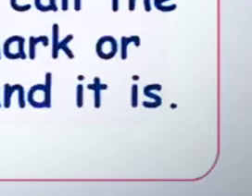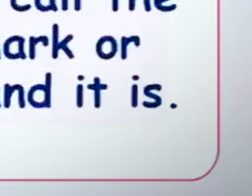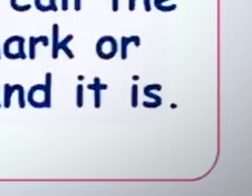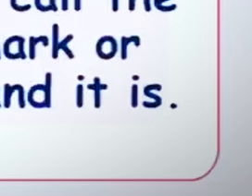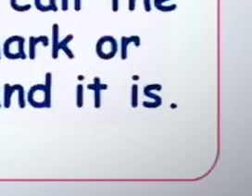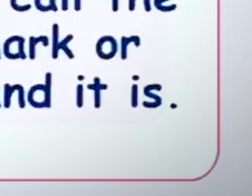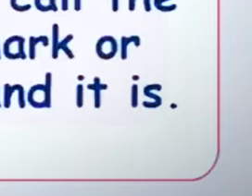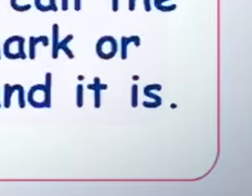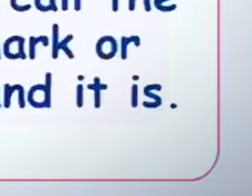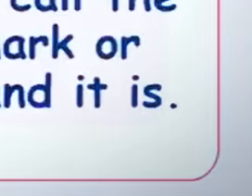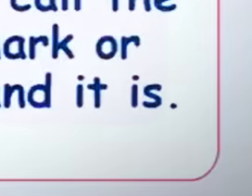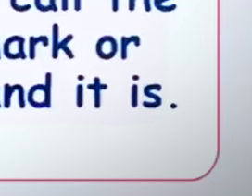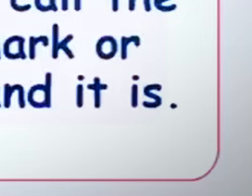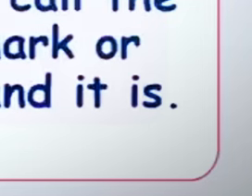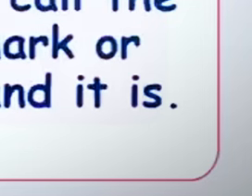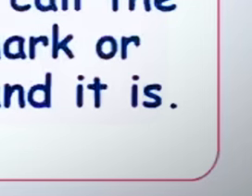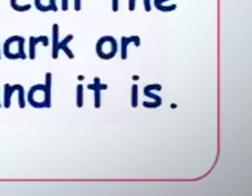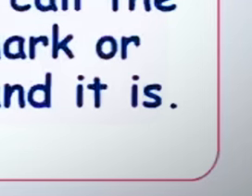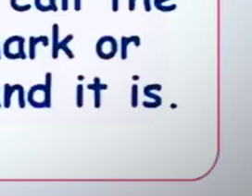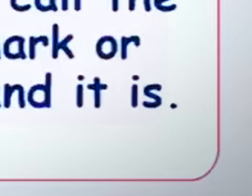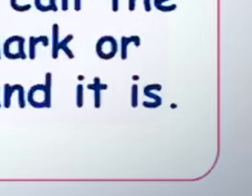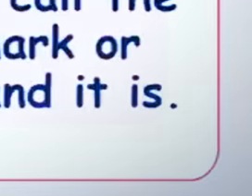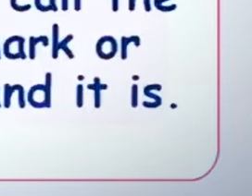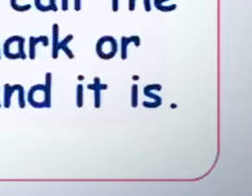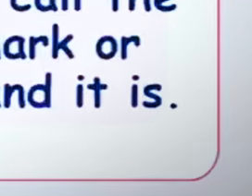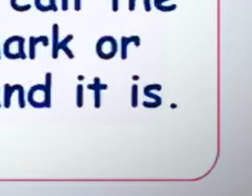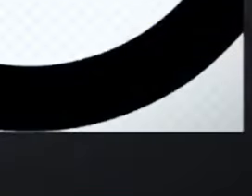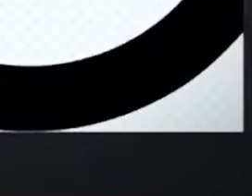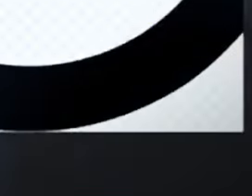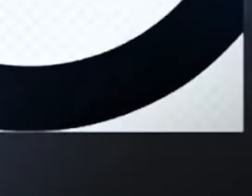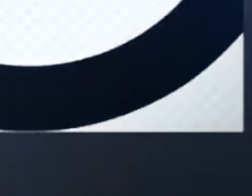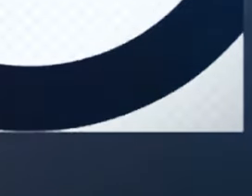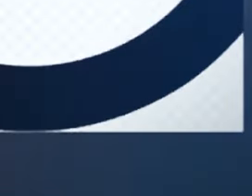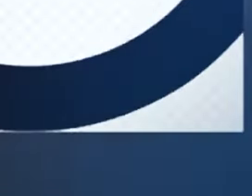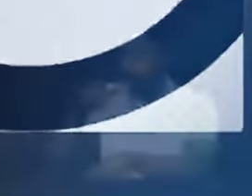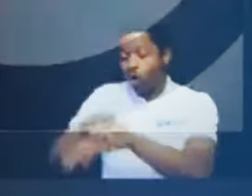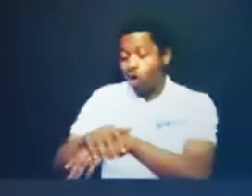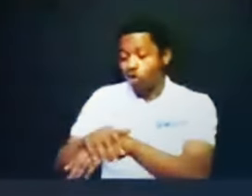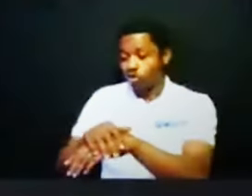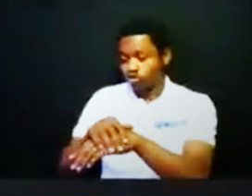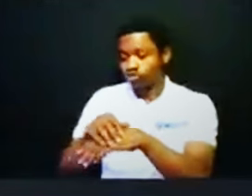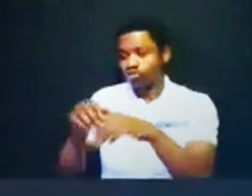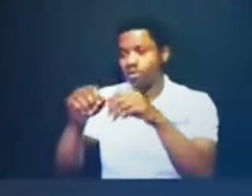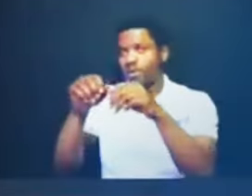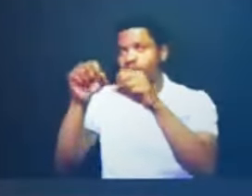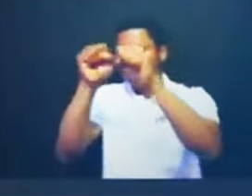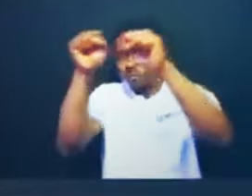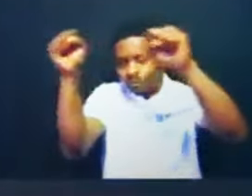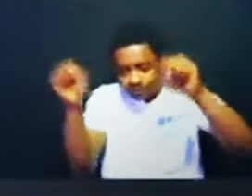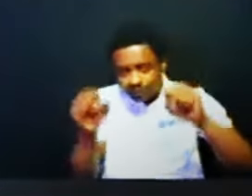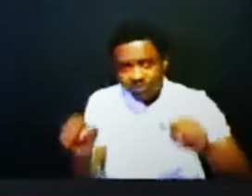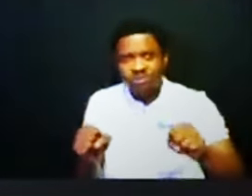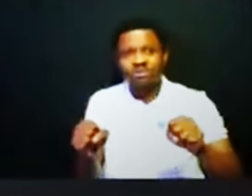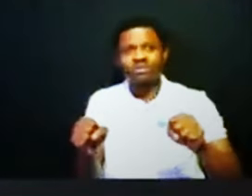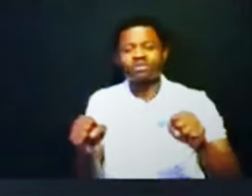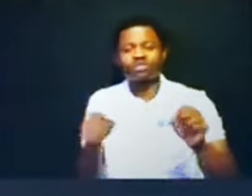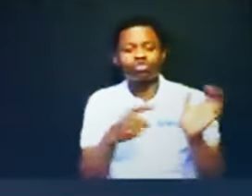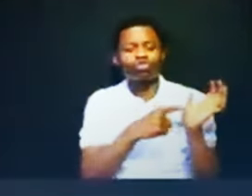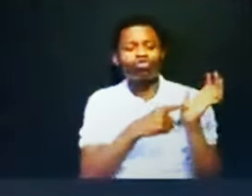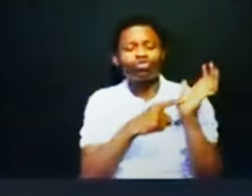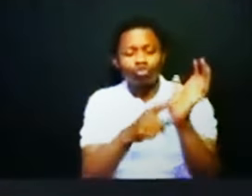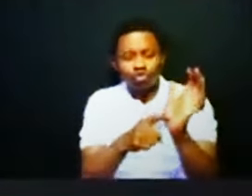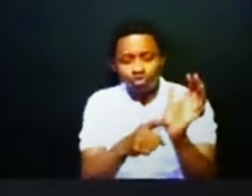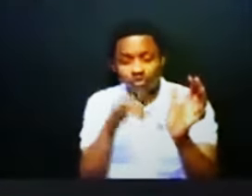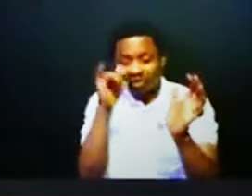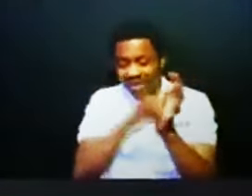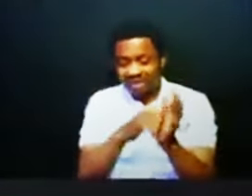architecture, the architect's seal on a structure was to show they were responsible for